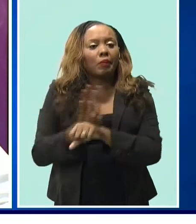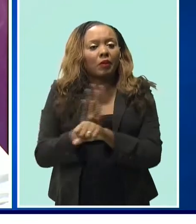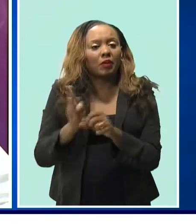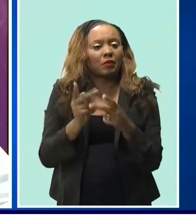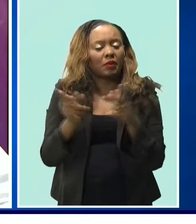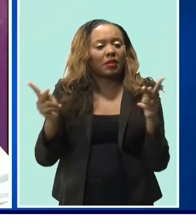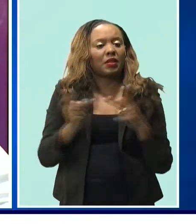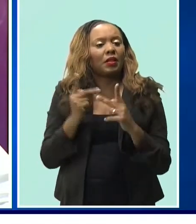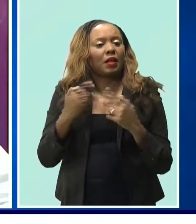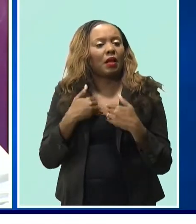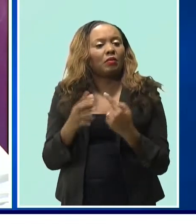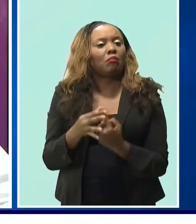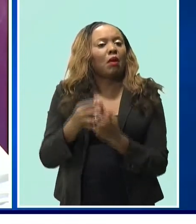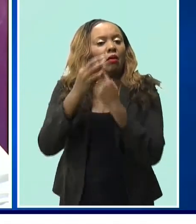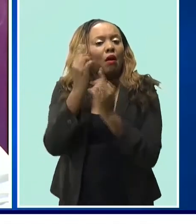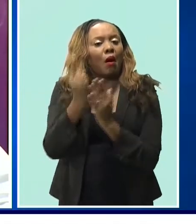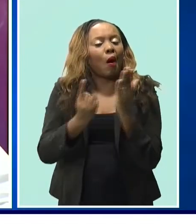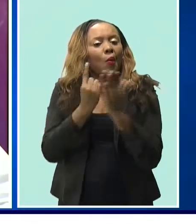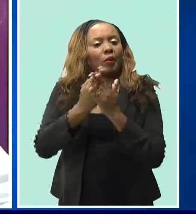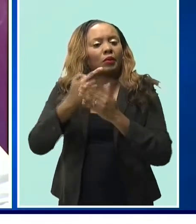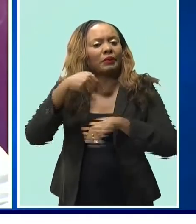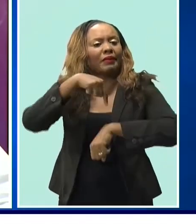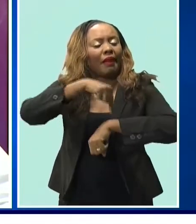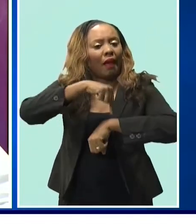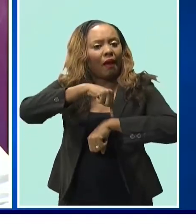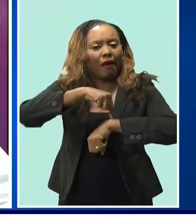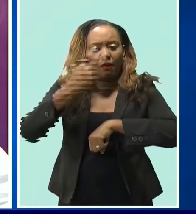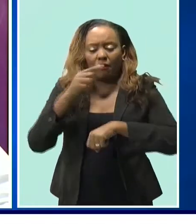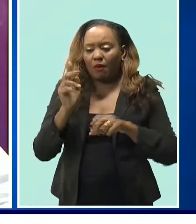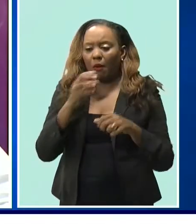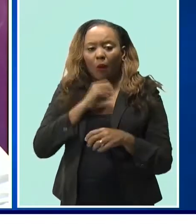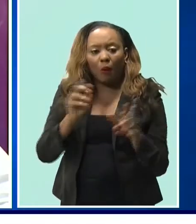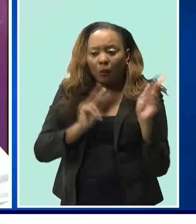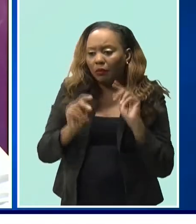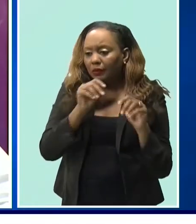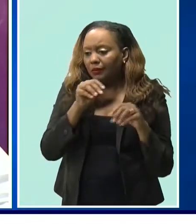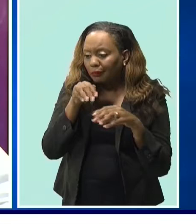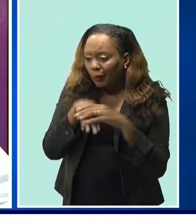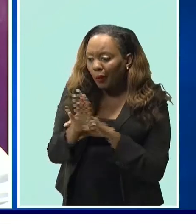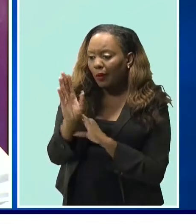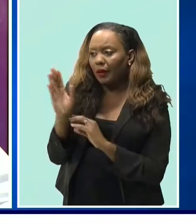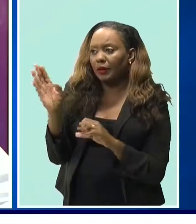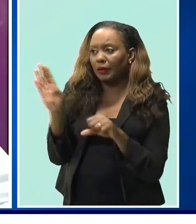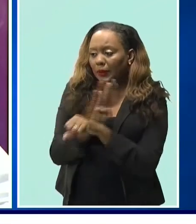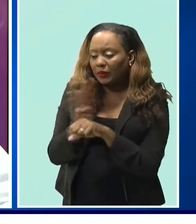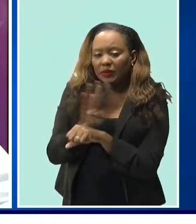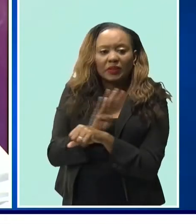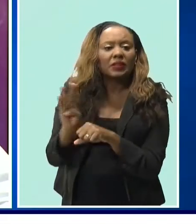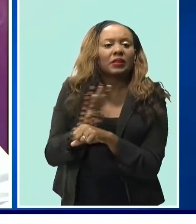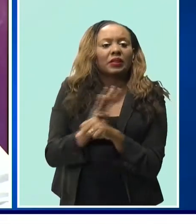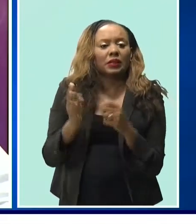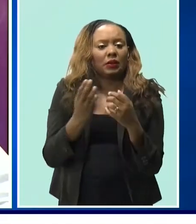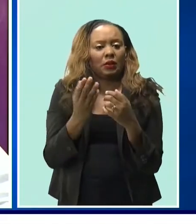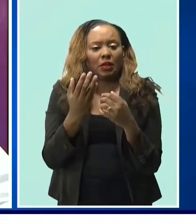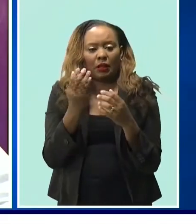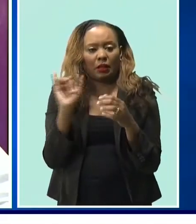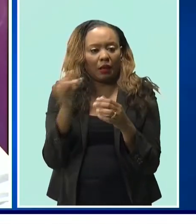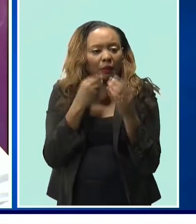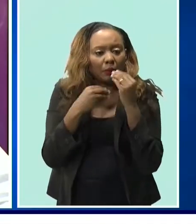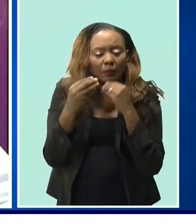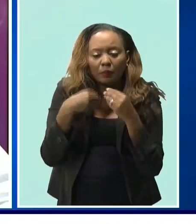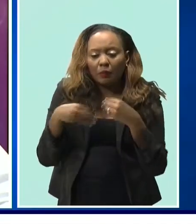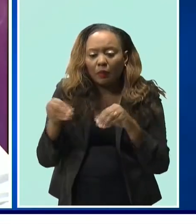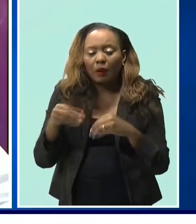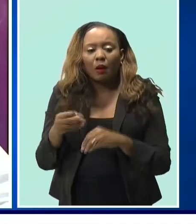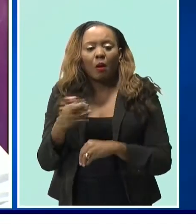special hours for the retail sector for elderly persons to come and do their business either at the supermarkets or at the